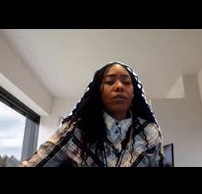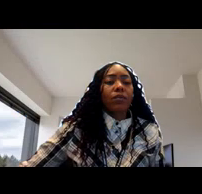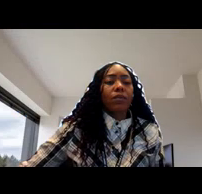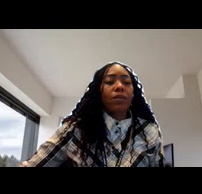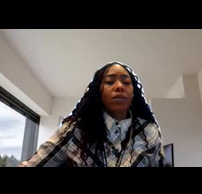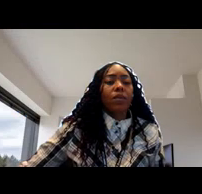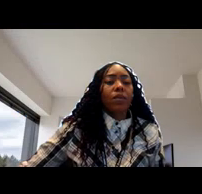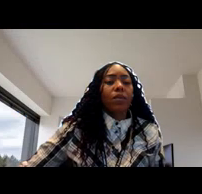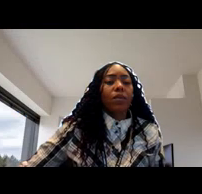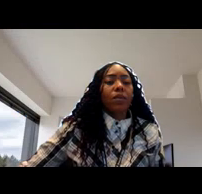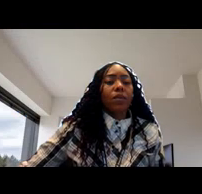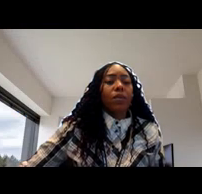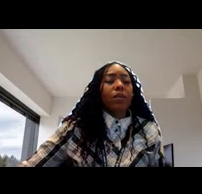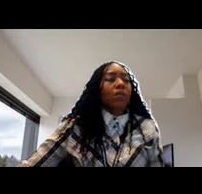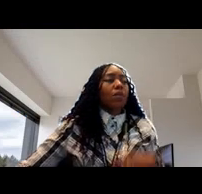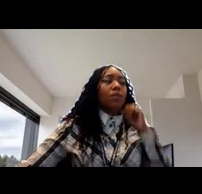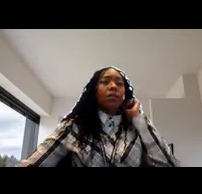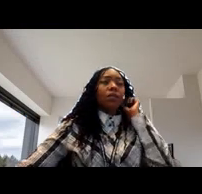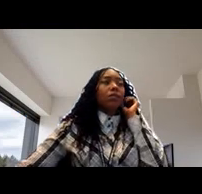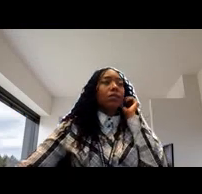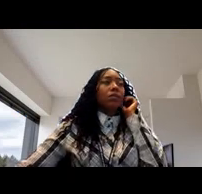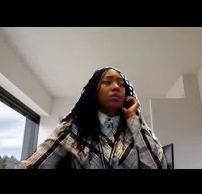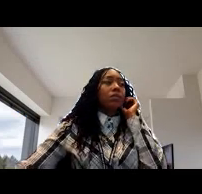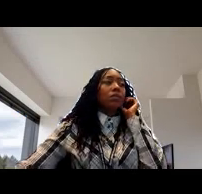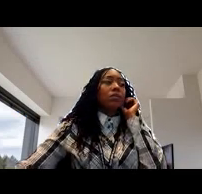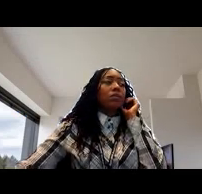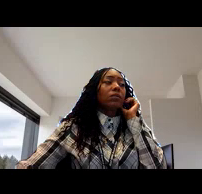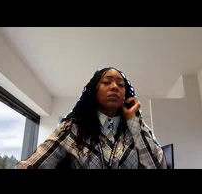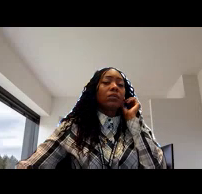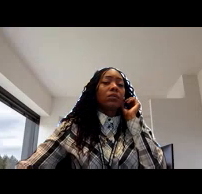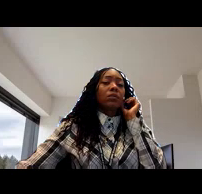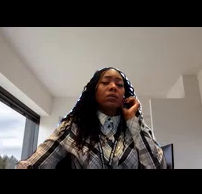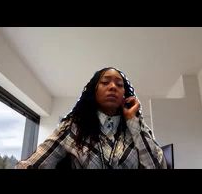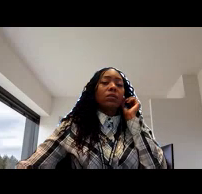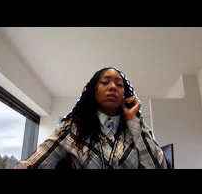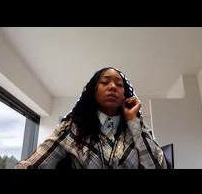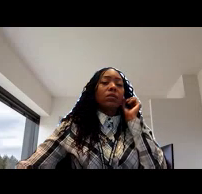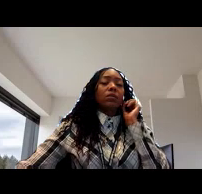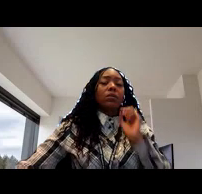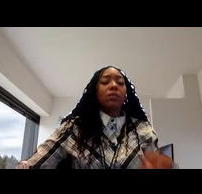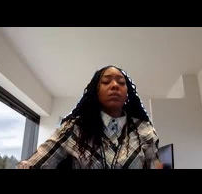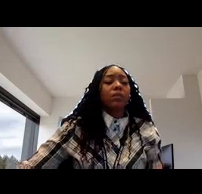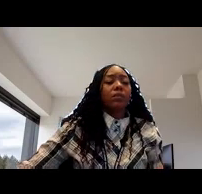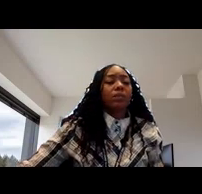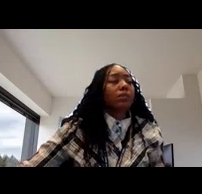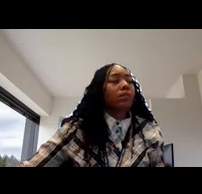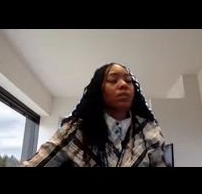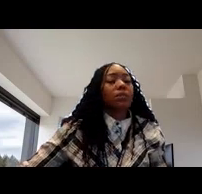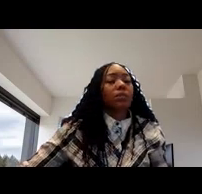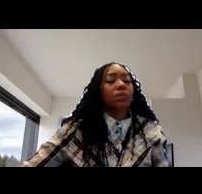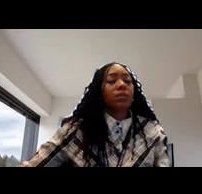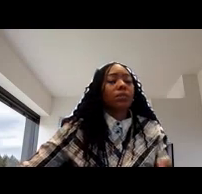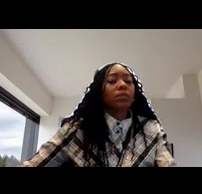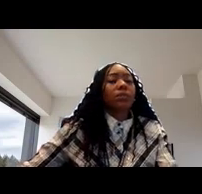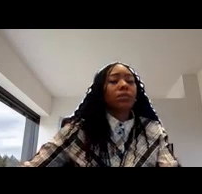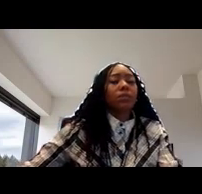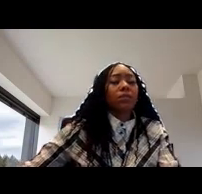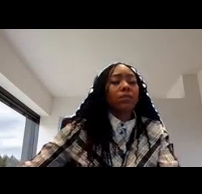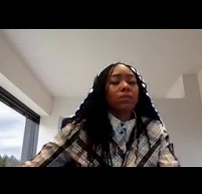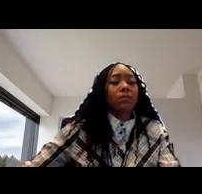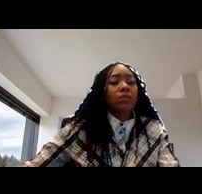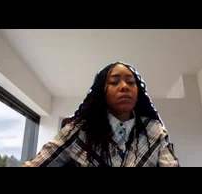there isn't really much else I think we can do besides kind of show you the language that ended up in the final rule and give you at least our